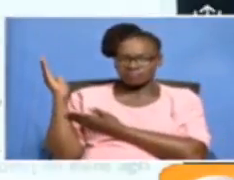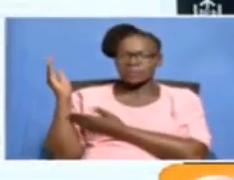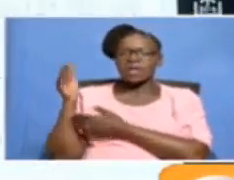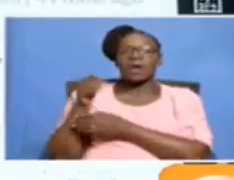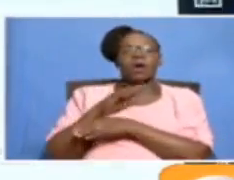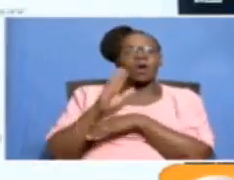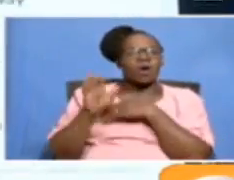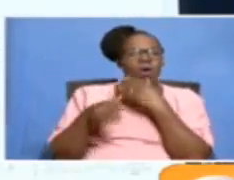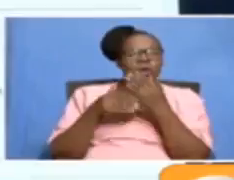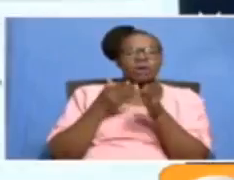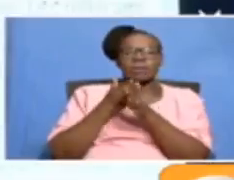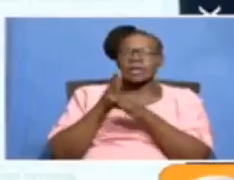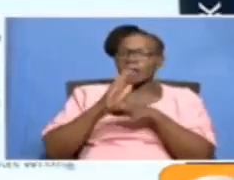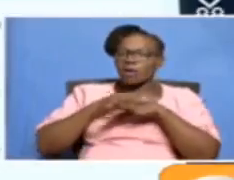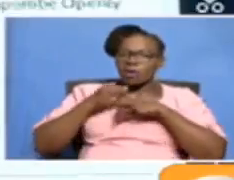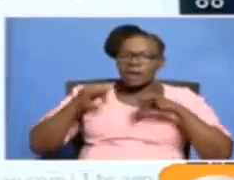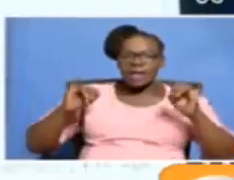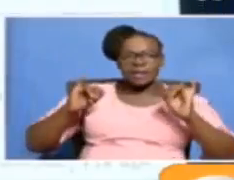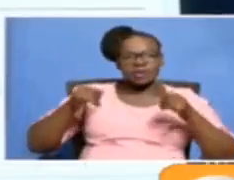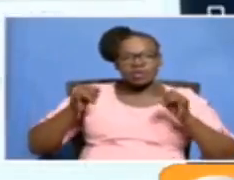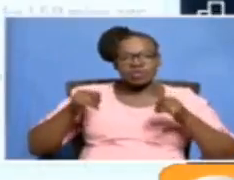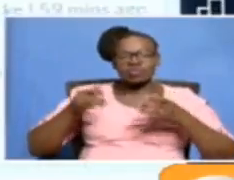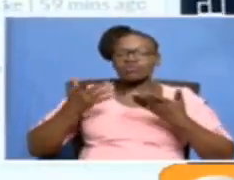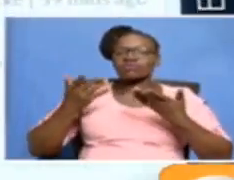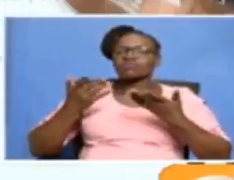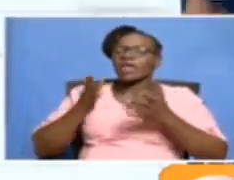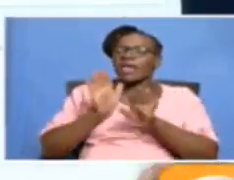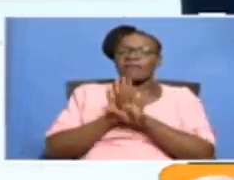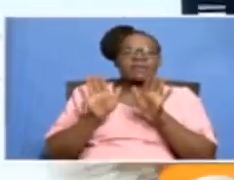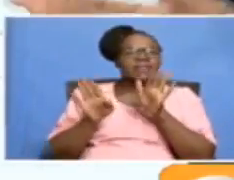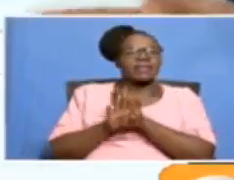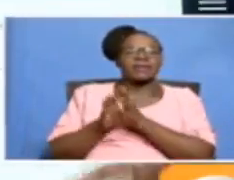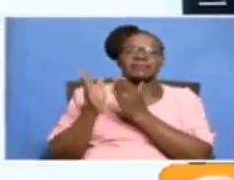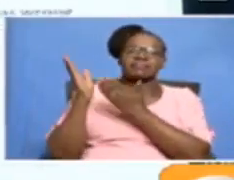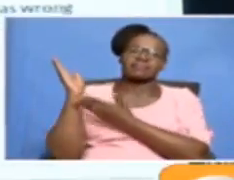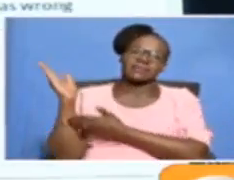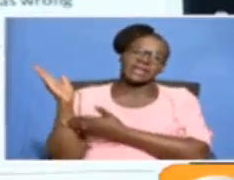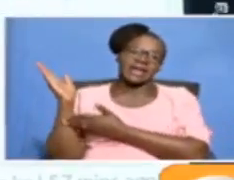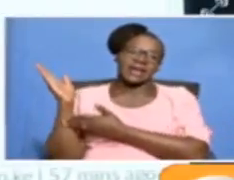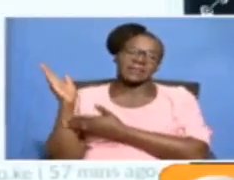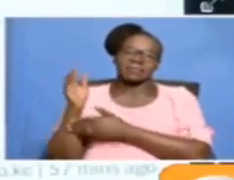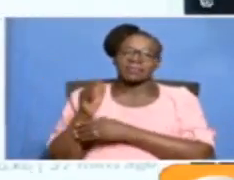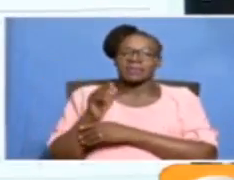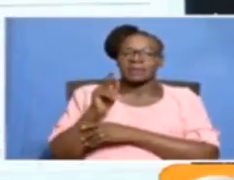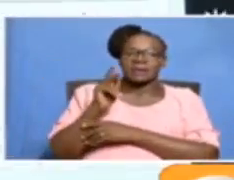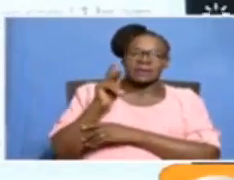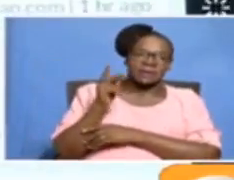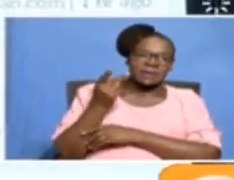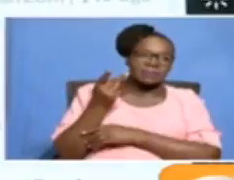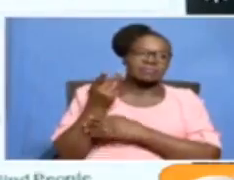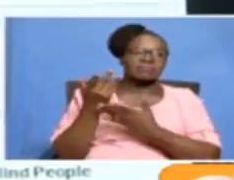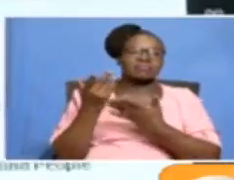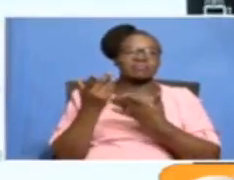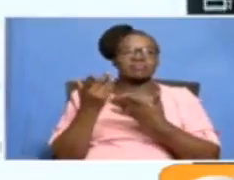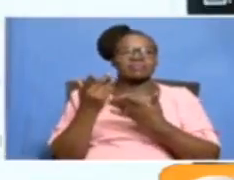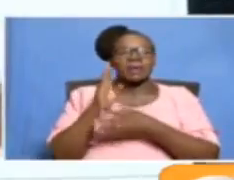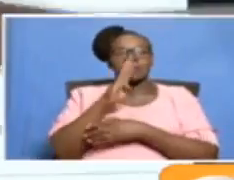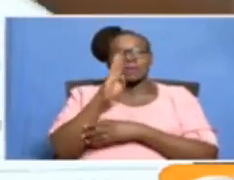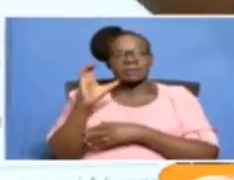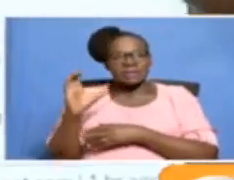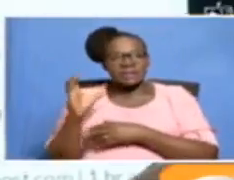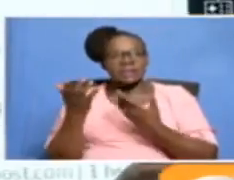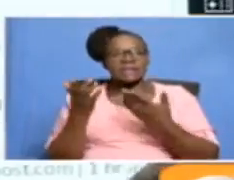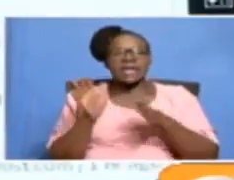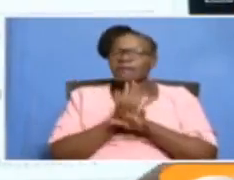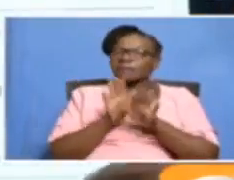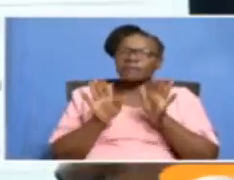major online news outlet is here. The Guardian, Kenyans.co.ke, Huffington Post, the BBC. So all of that